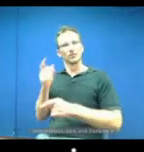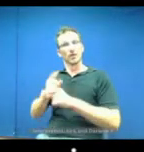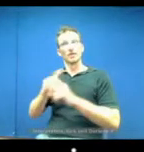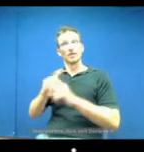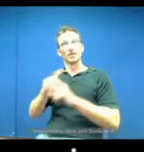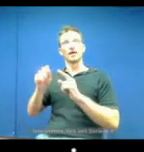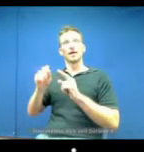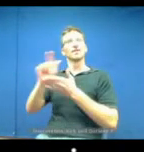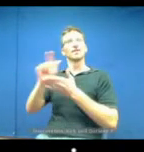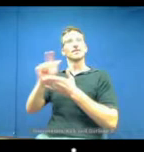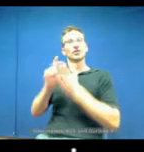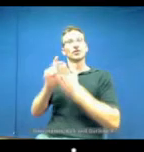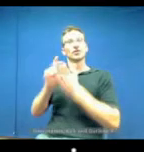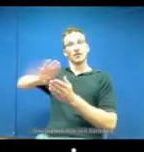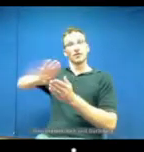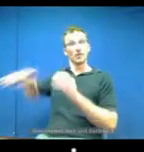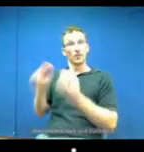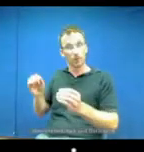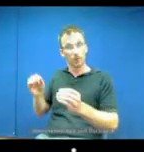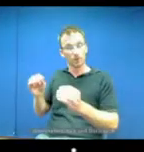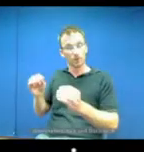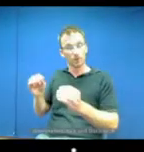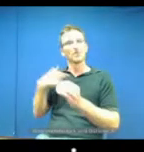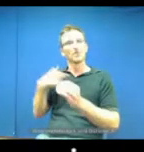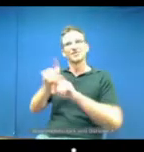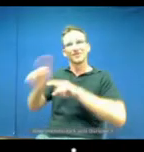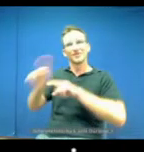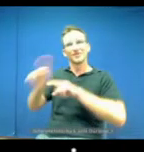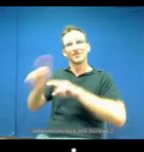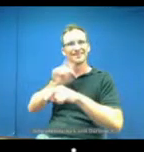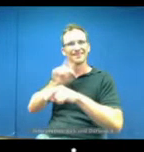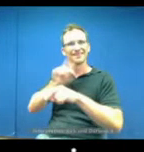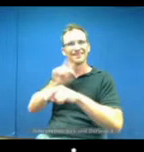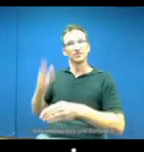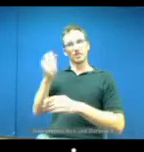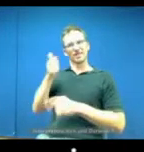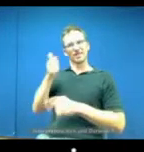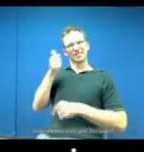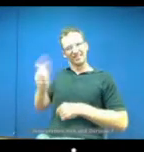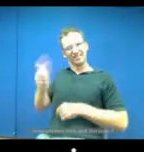attorney, then we do have those short conversations with them.